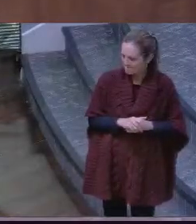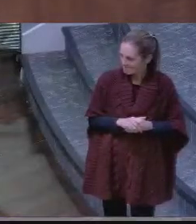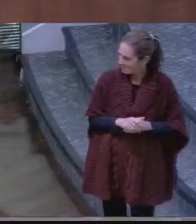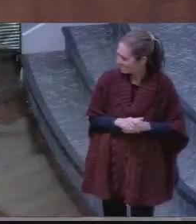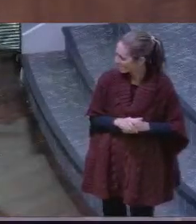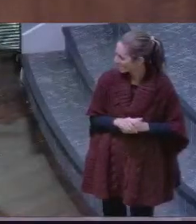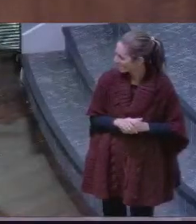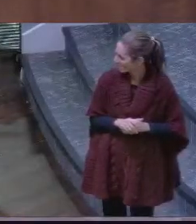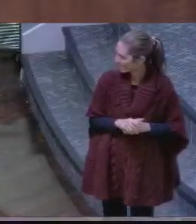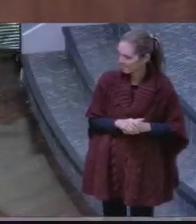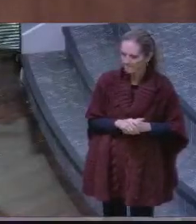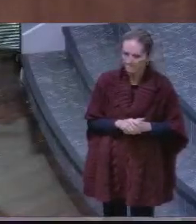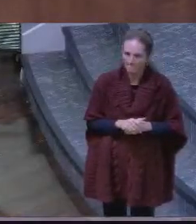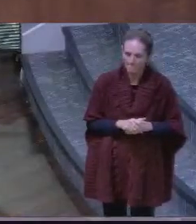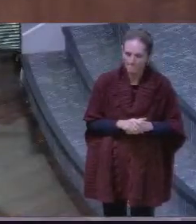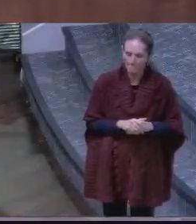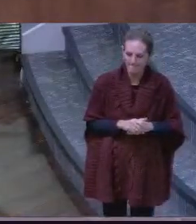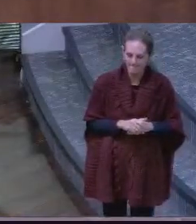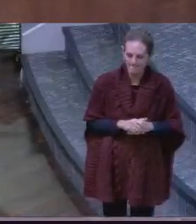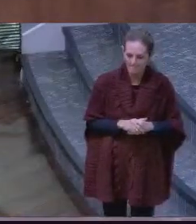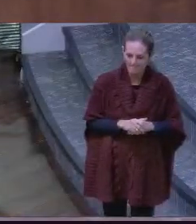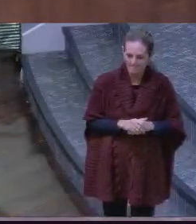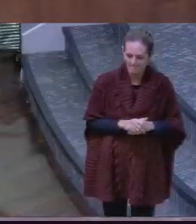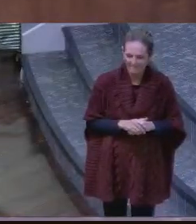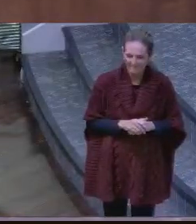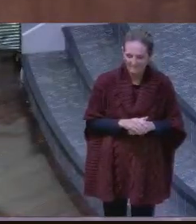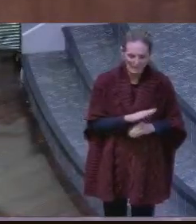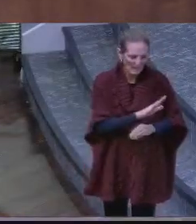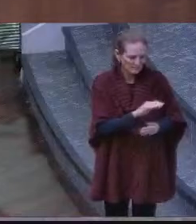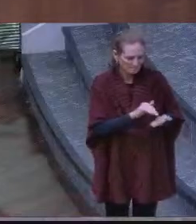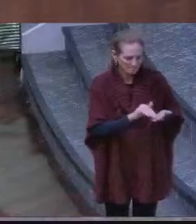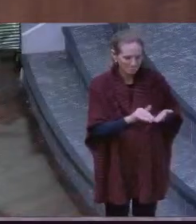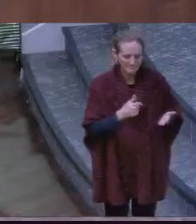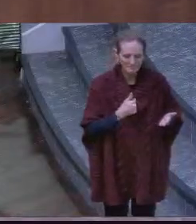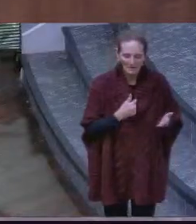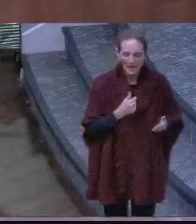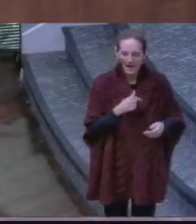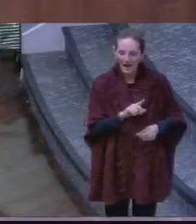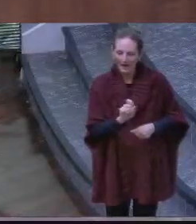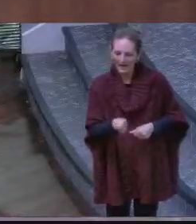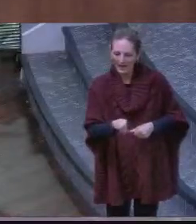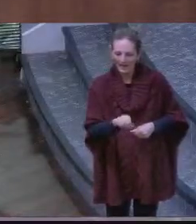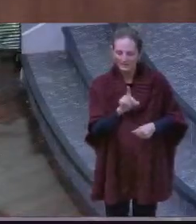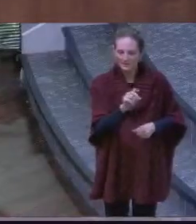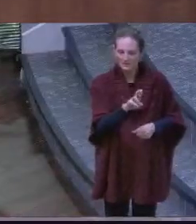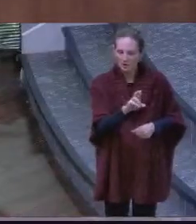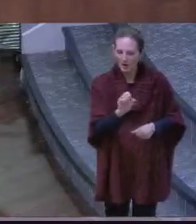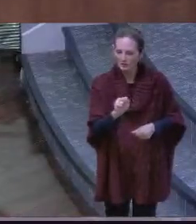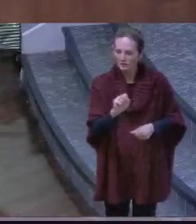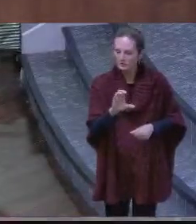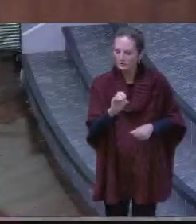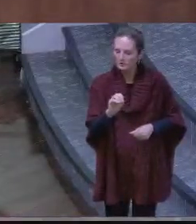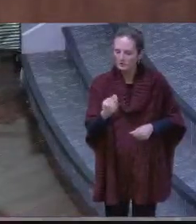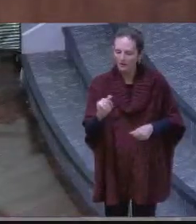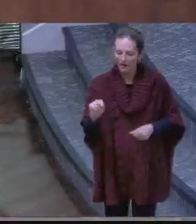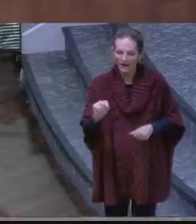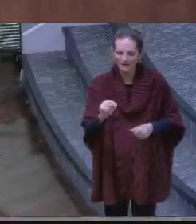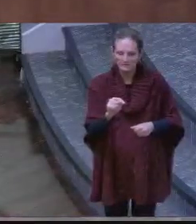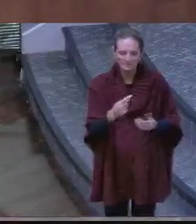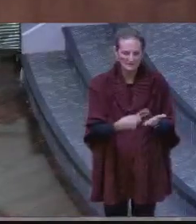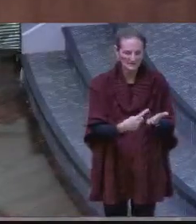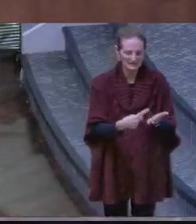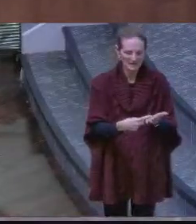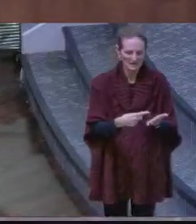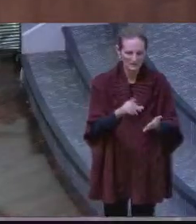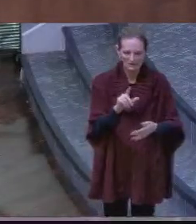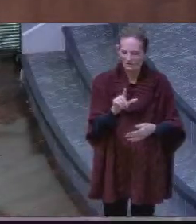I will ask, pardon me, Madam Chair, I ask Dr. Scott to speak to the lottery piece, and then Mr. Denton, if